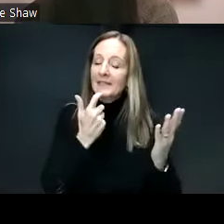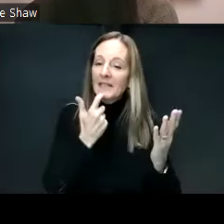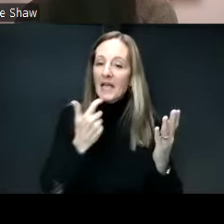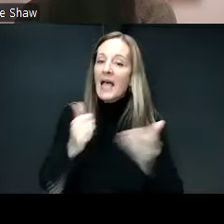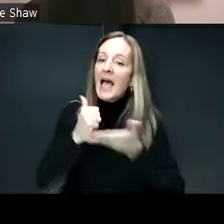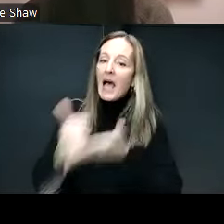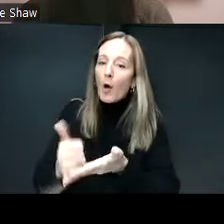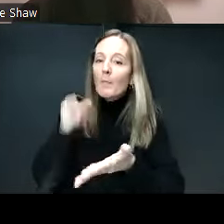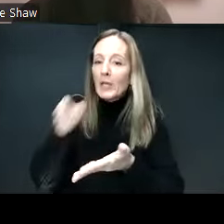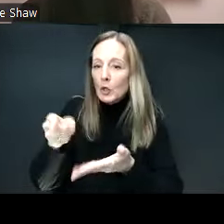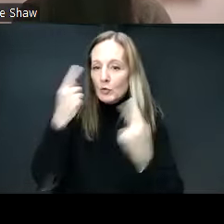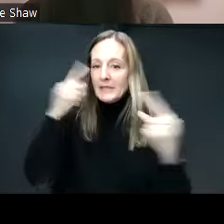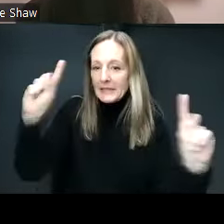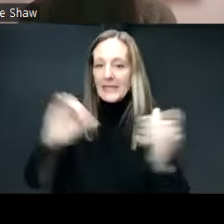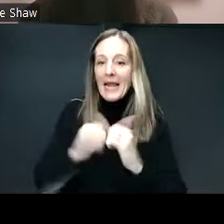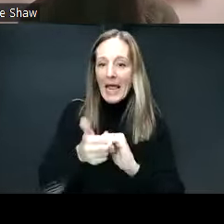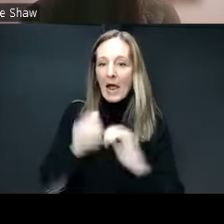on their strengths.